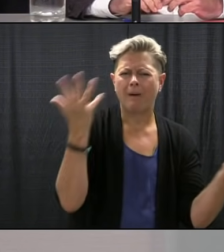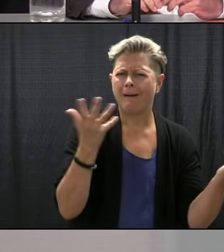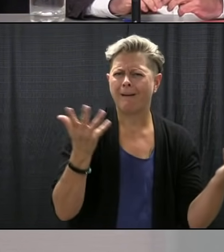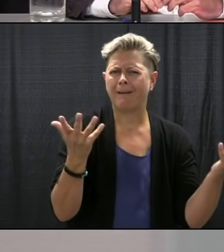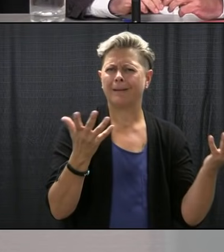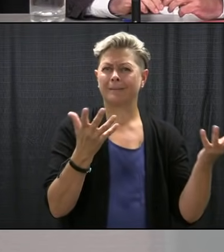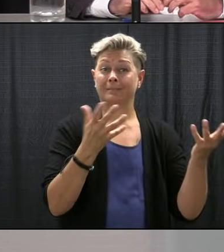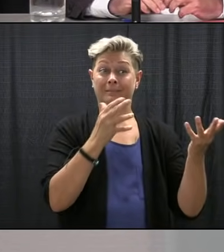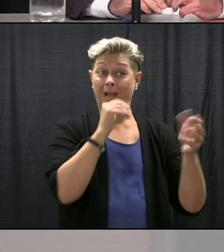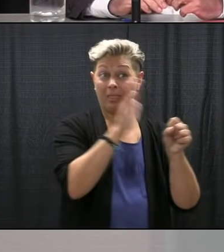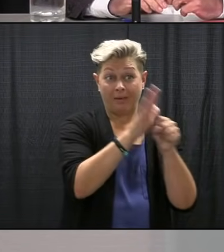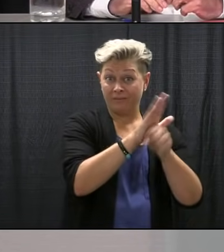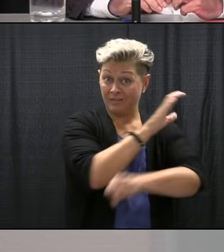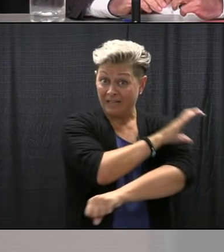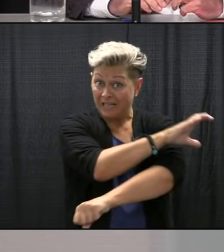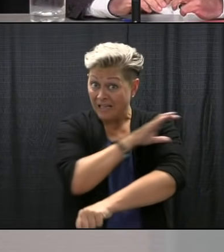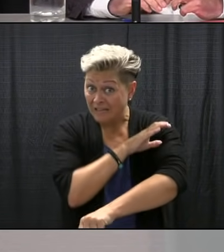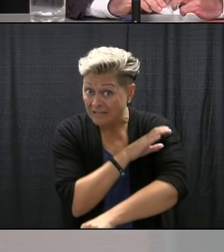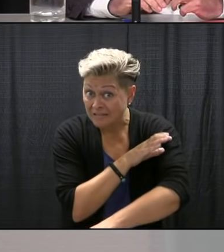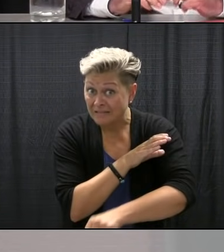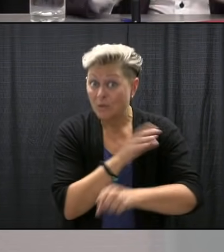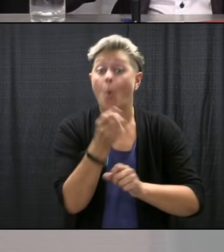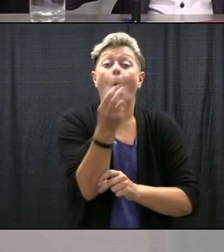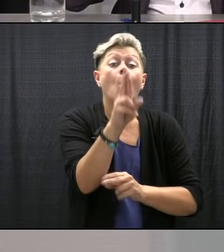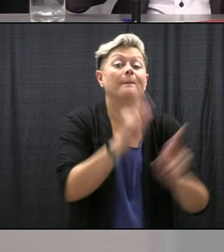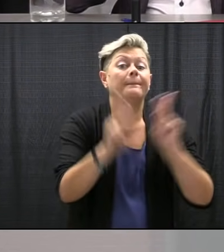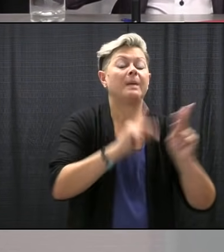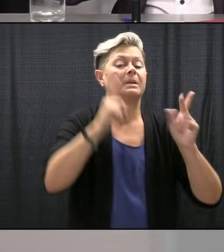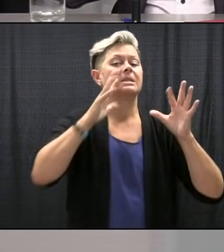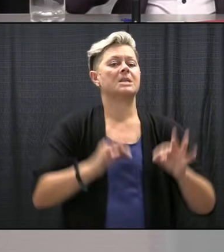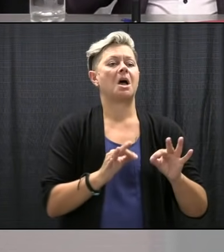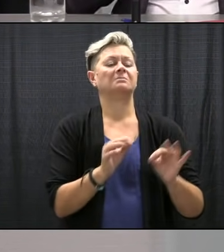clinics, for example, or is it people making the choice not to get the shot?